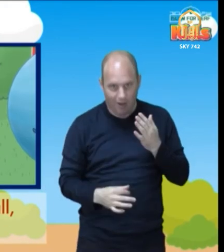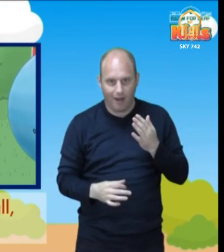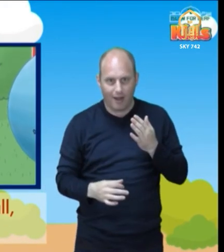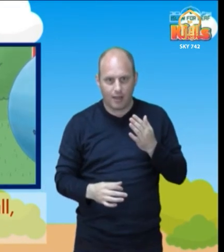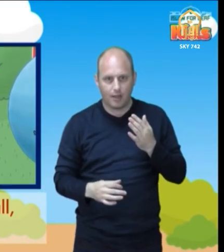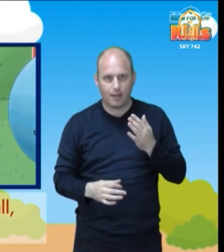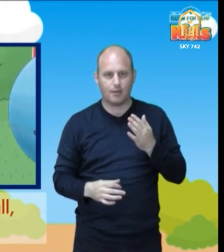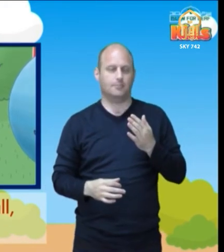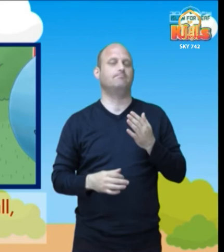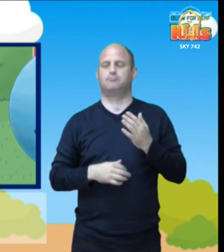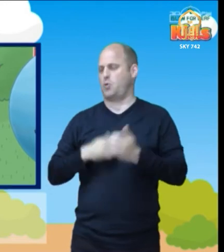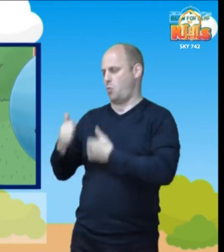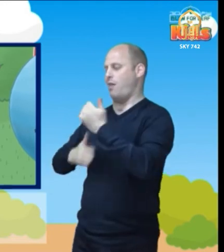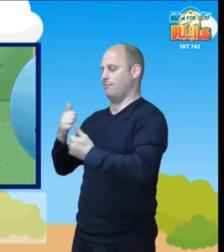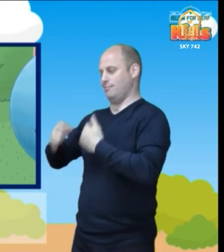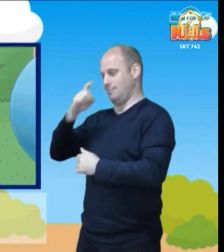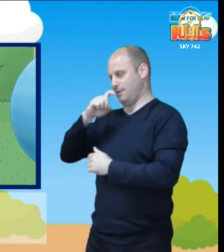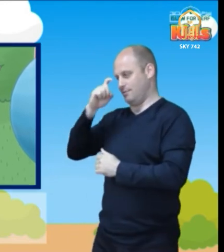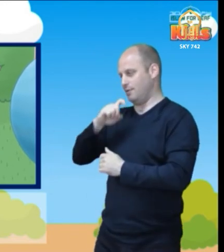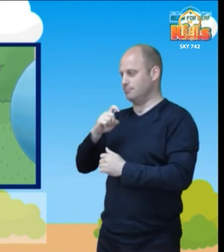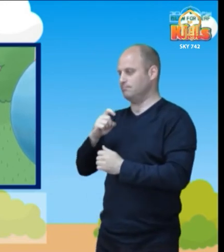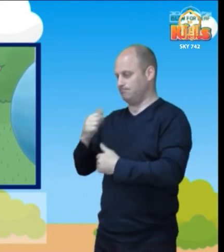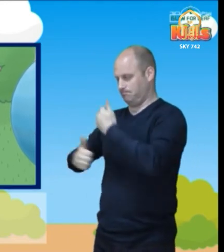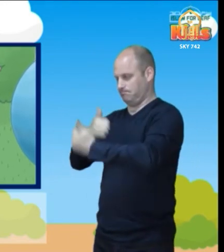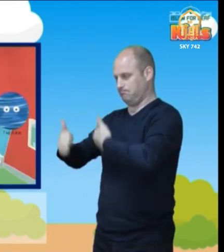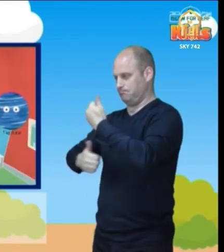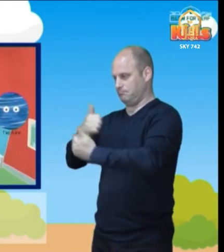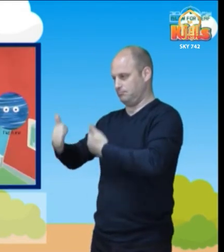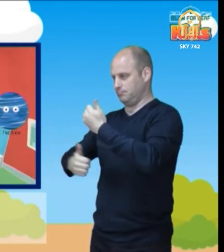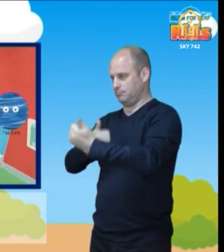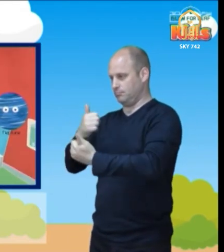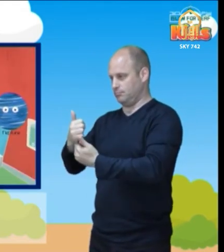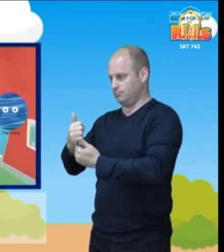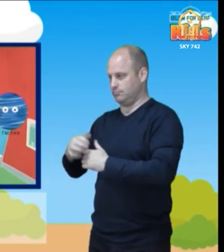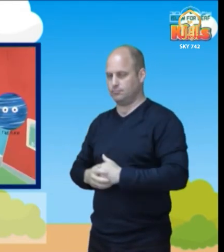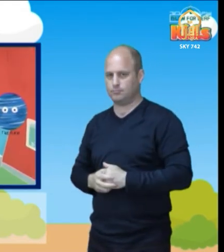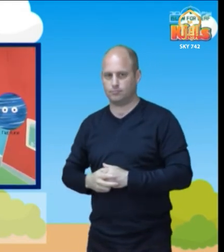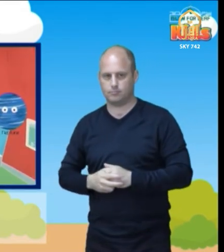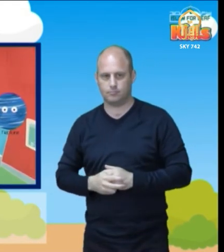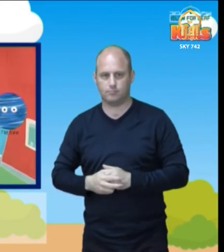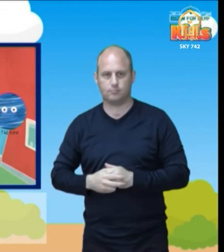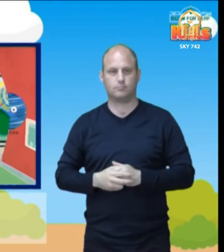Man. Well done, sis. Mashallah.